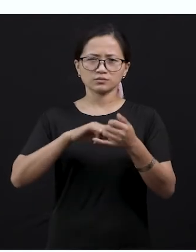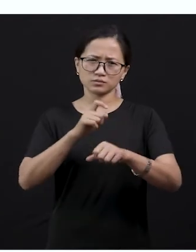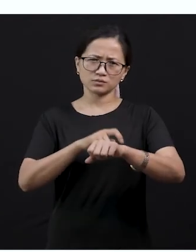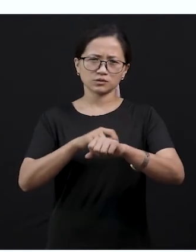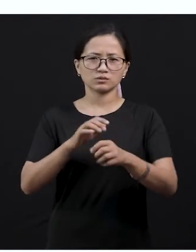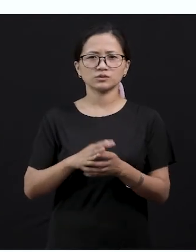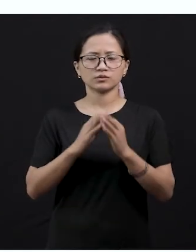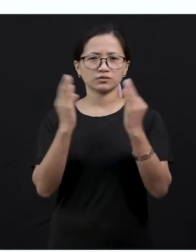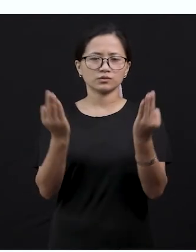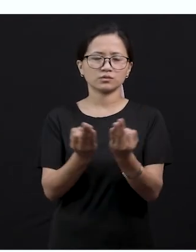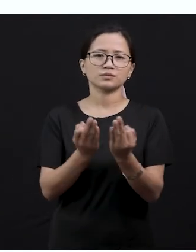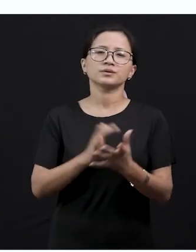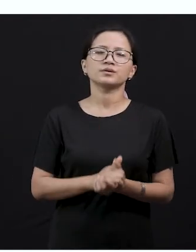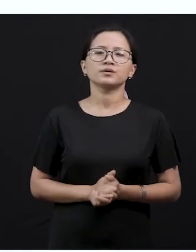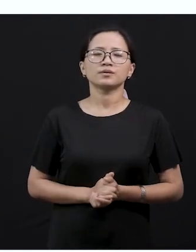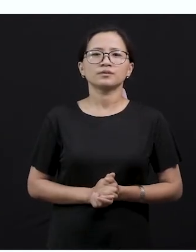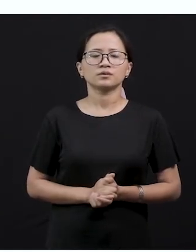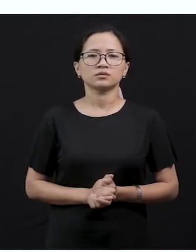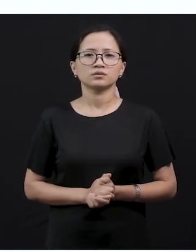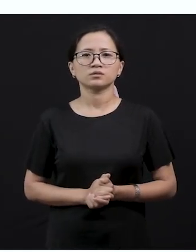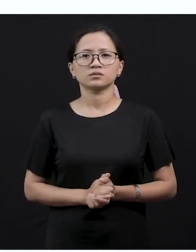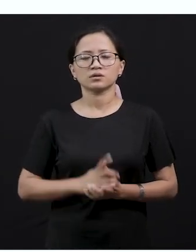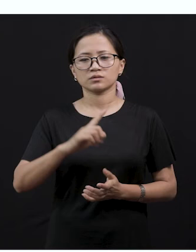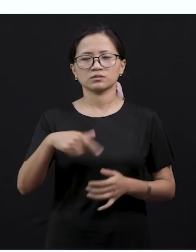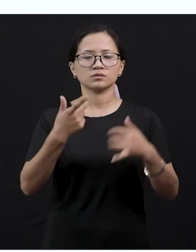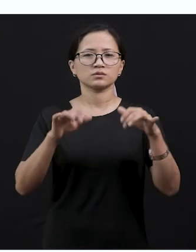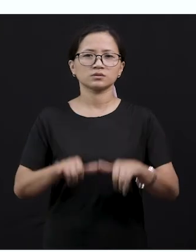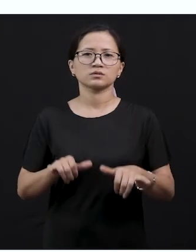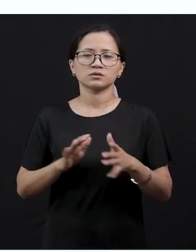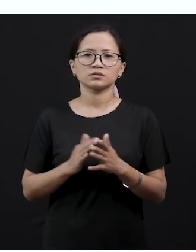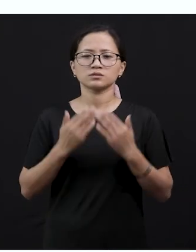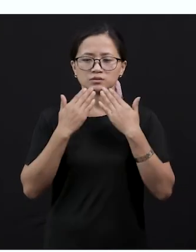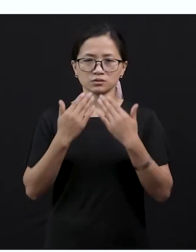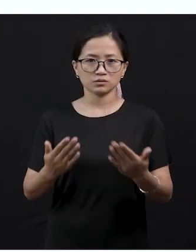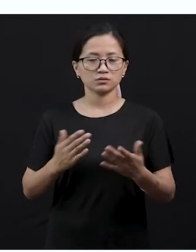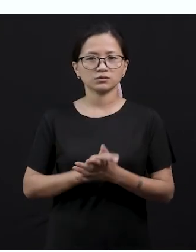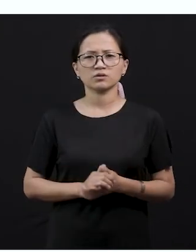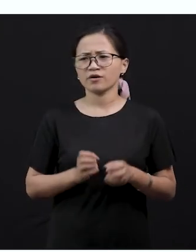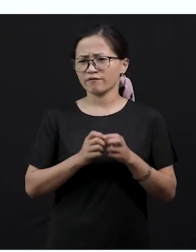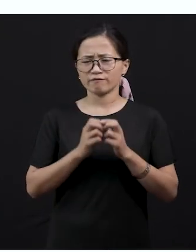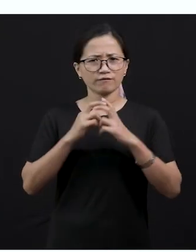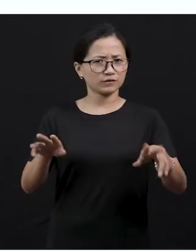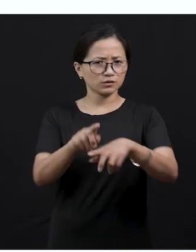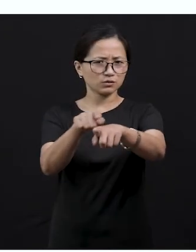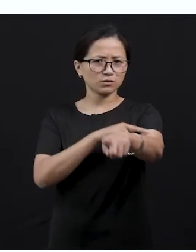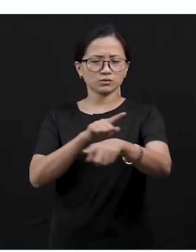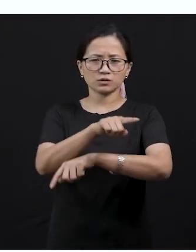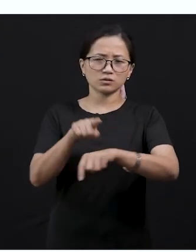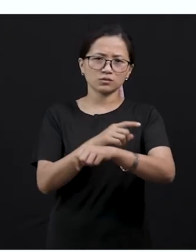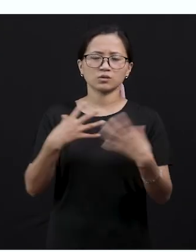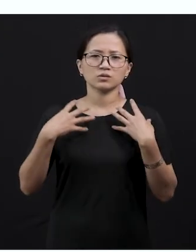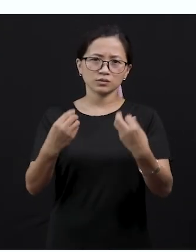family? I'm sure everyone does, right? After staying in the school for very long hours, you